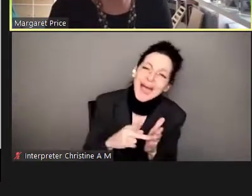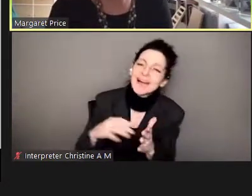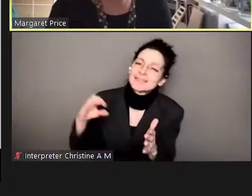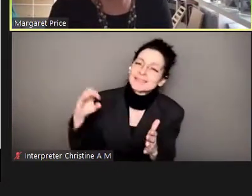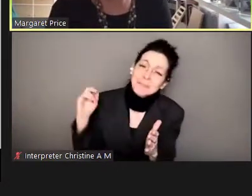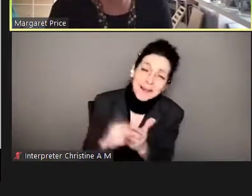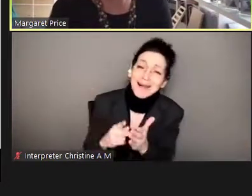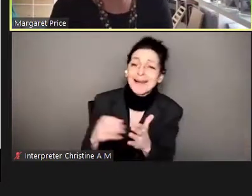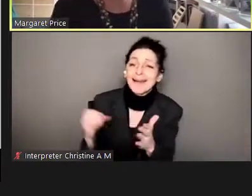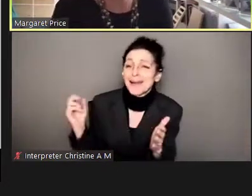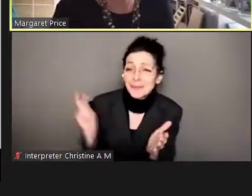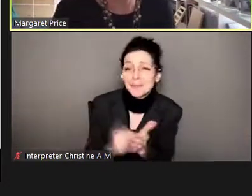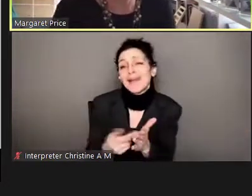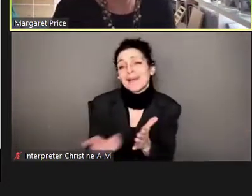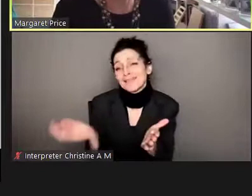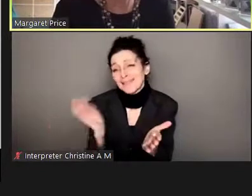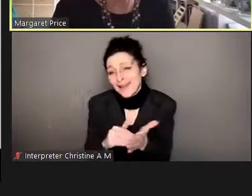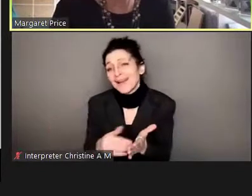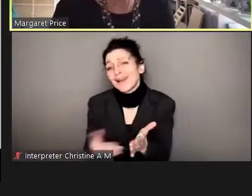return.